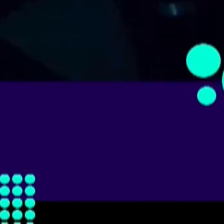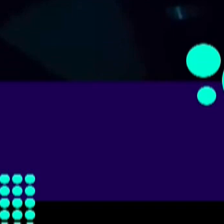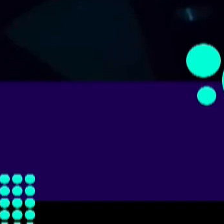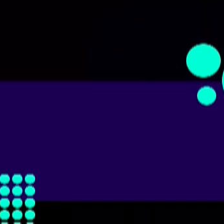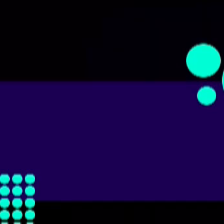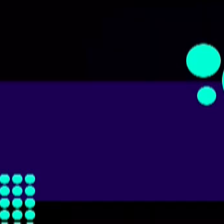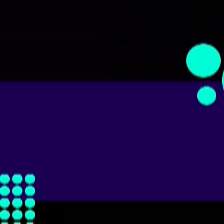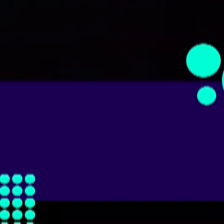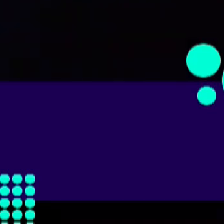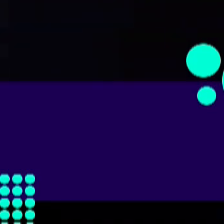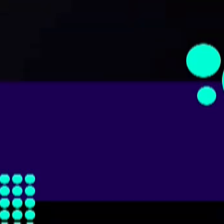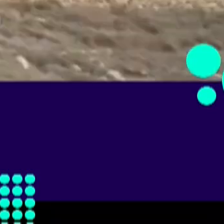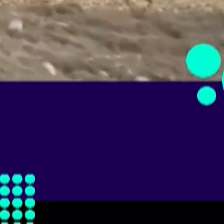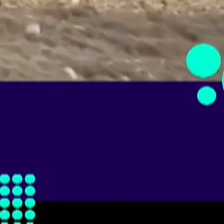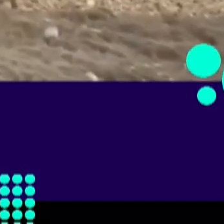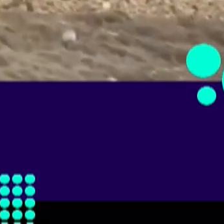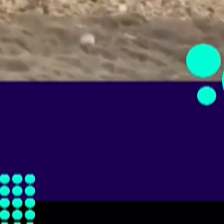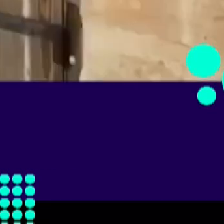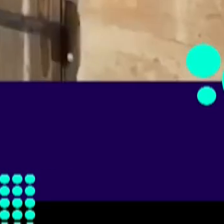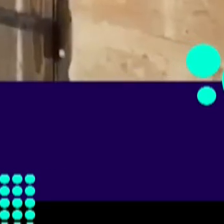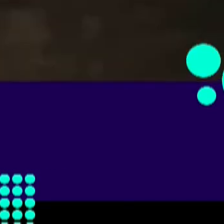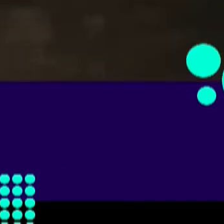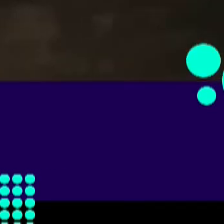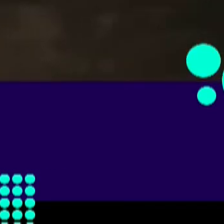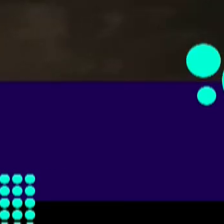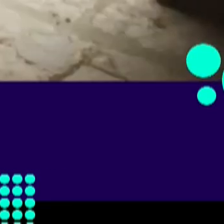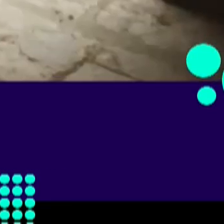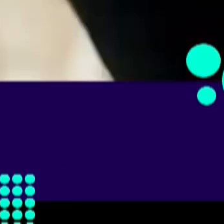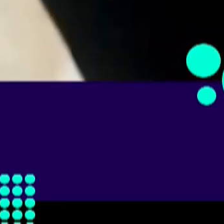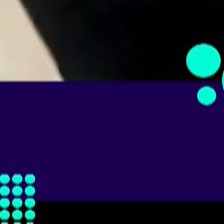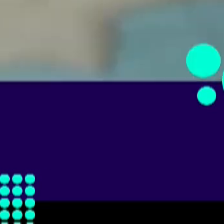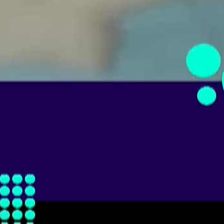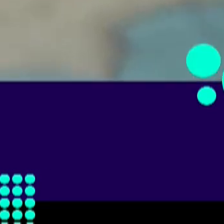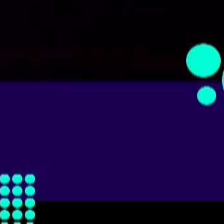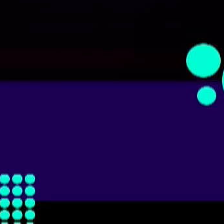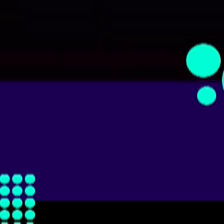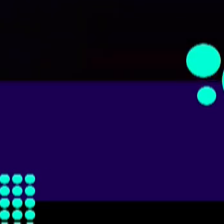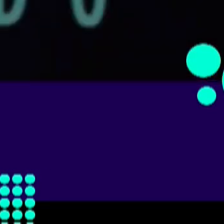shit together. There's a house on the map.